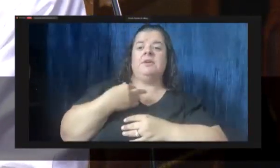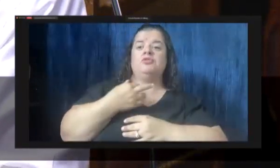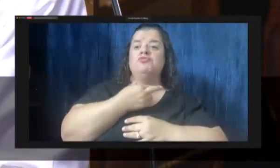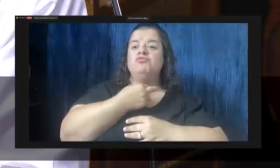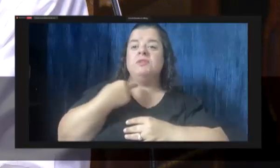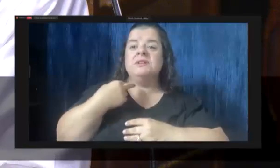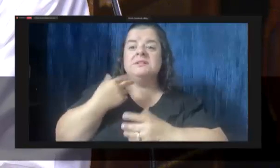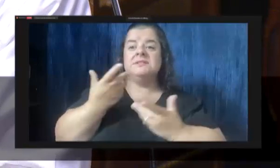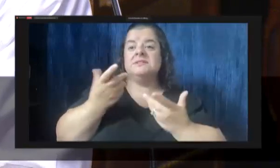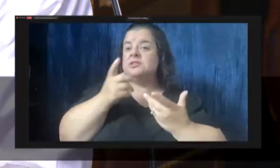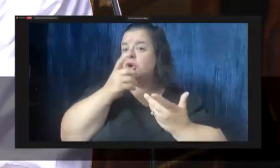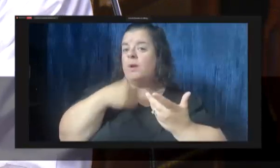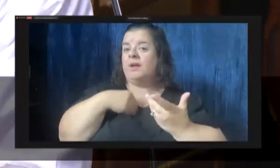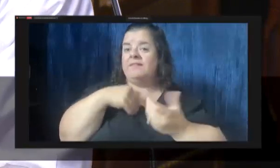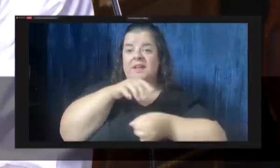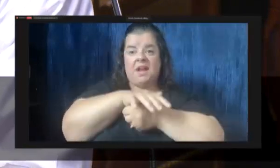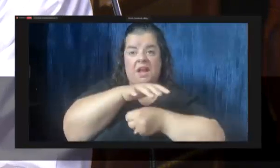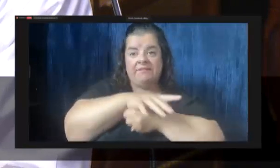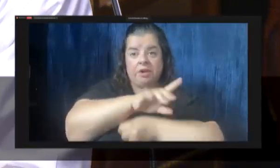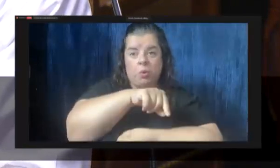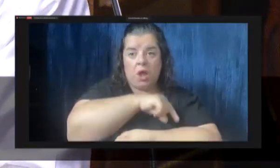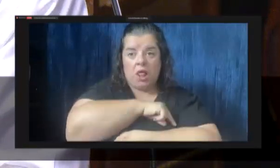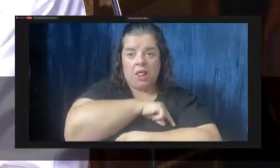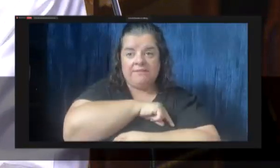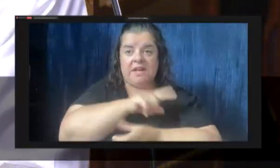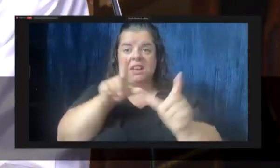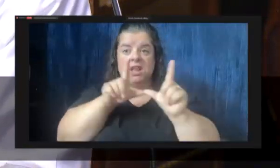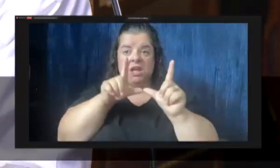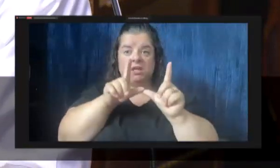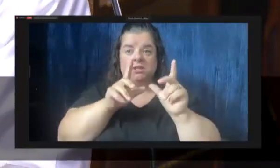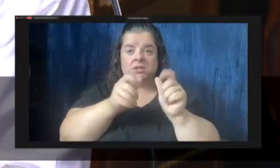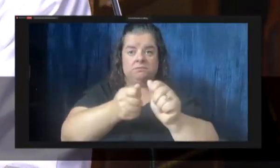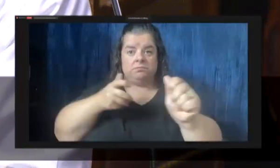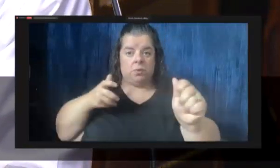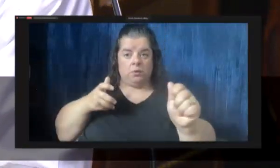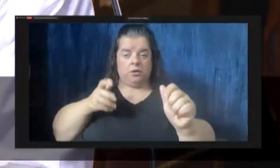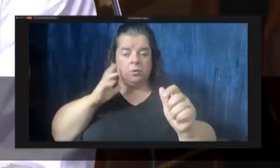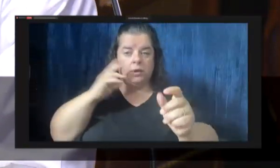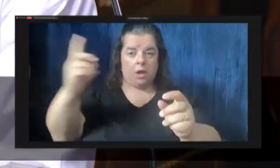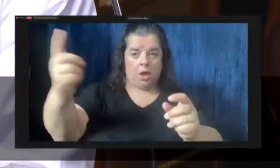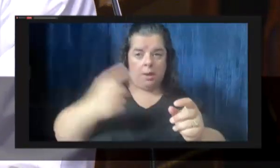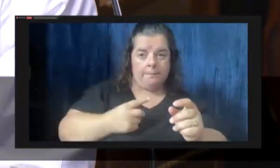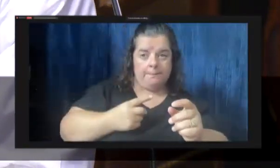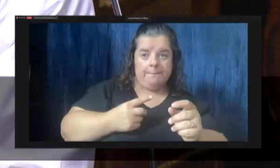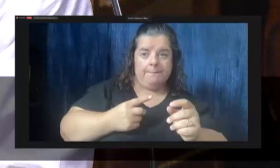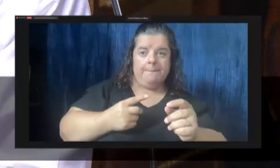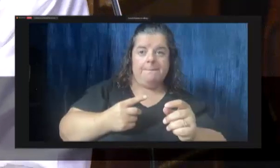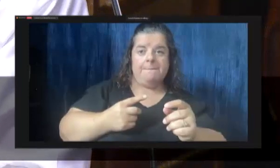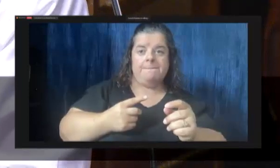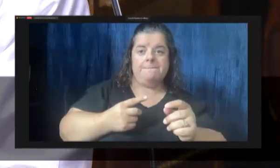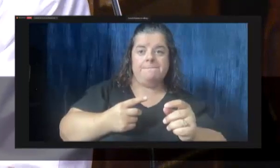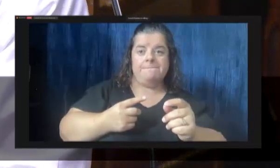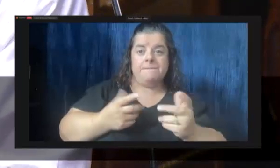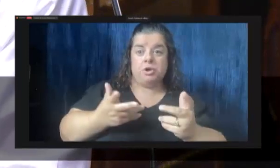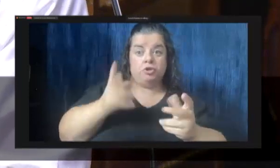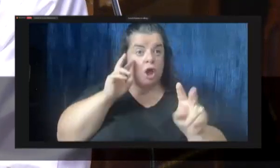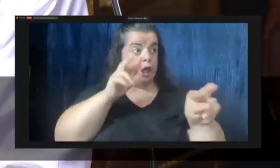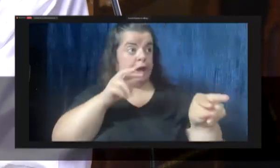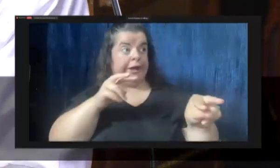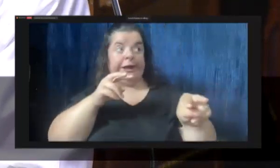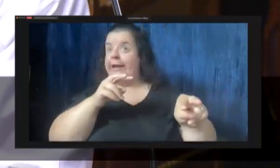have enough qualified, licensed bow hunters that will come in? You're looking at me like that's not going to be a